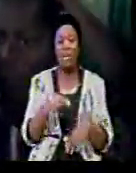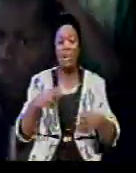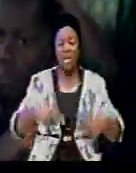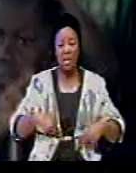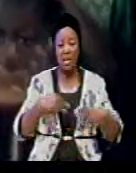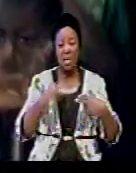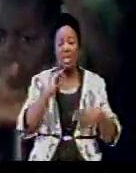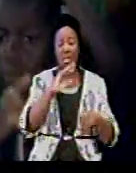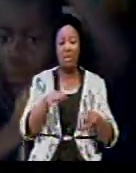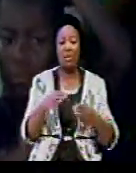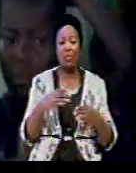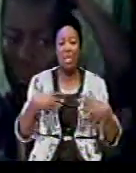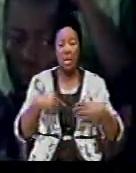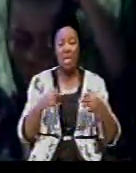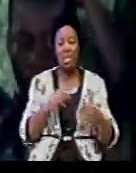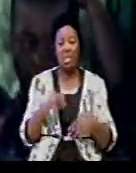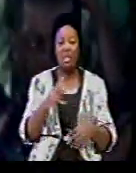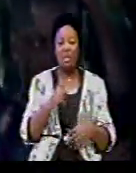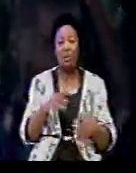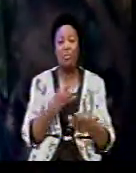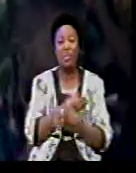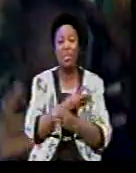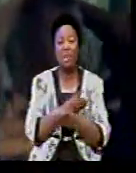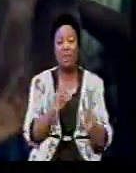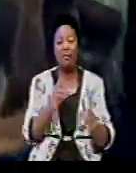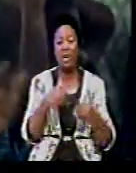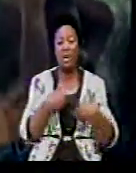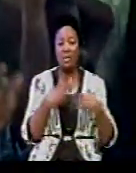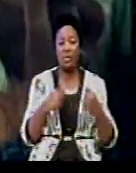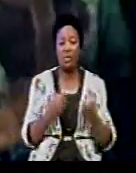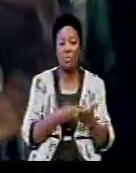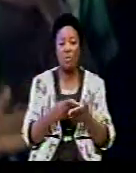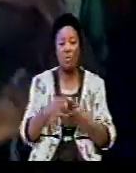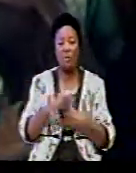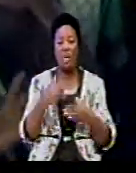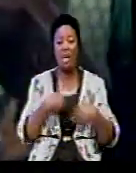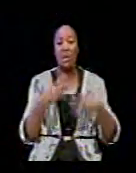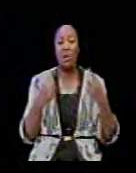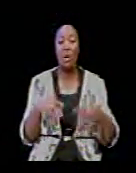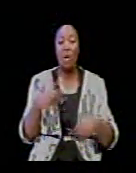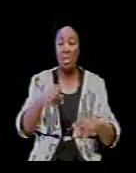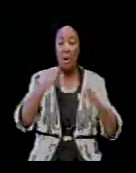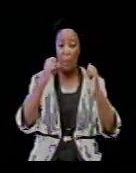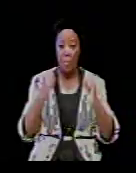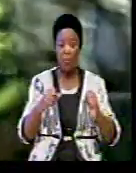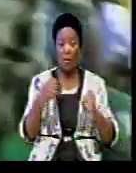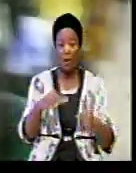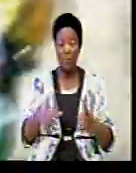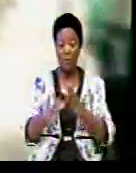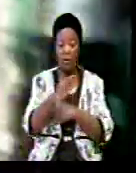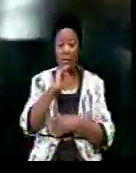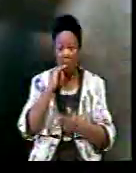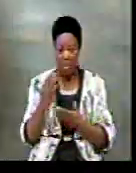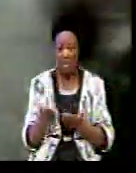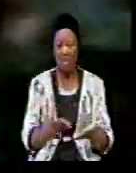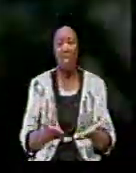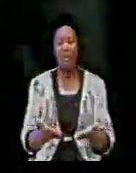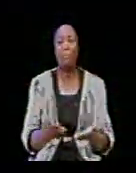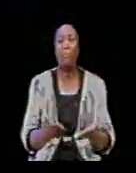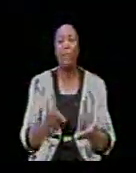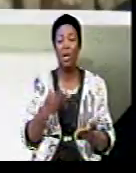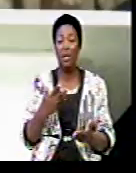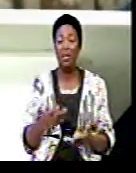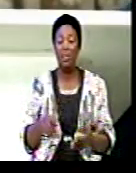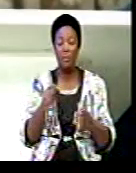Wonderful, wonderful. Freedom is given. Healing is coming. Deliverance has come. Holy Ghost has